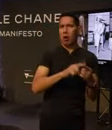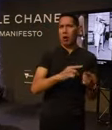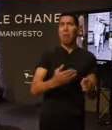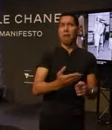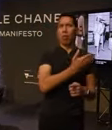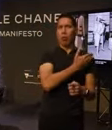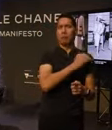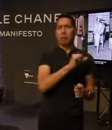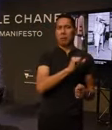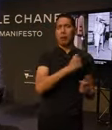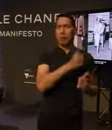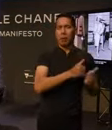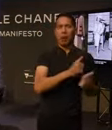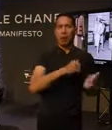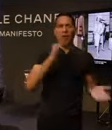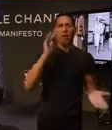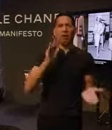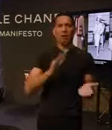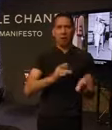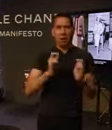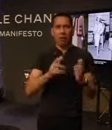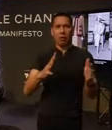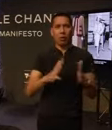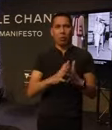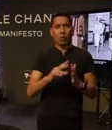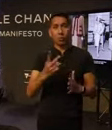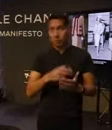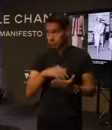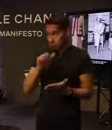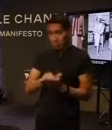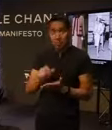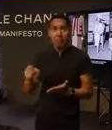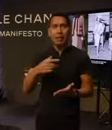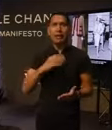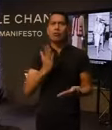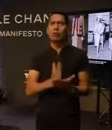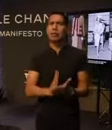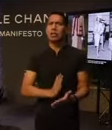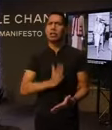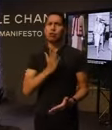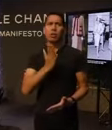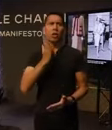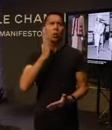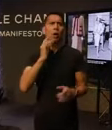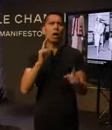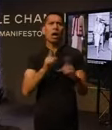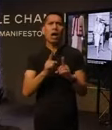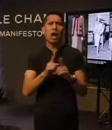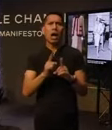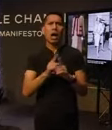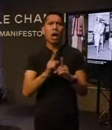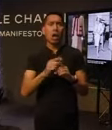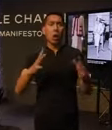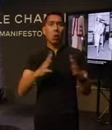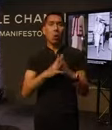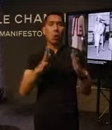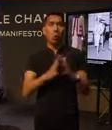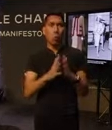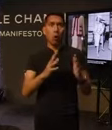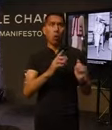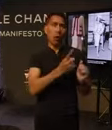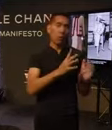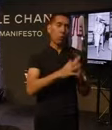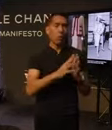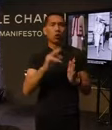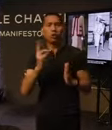Maybe you want to... Absolutely, Harriette. Well, it's really interesting, you know, when there's deprivations during the war, and of course